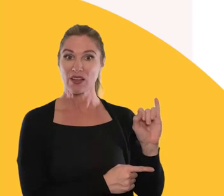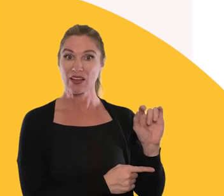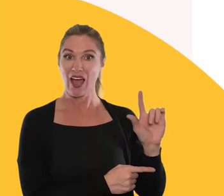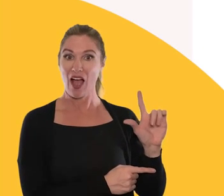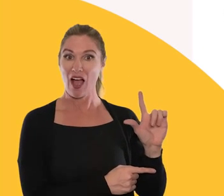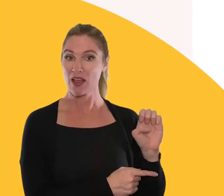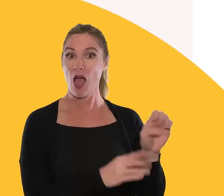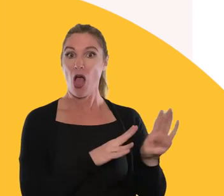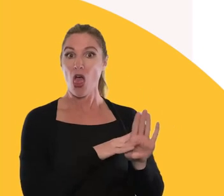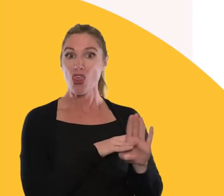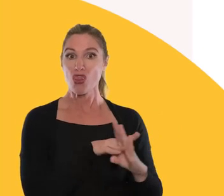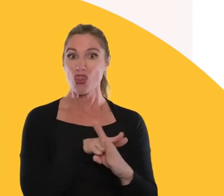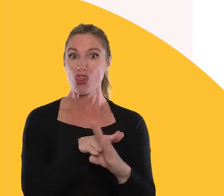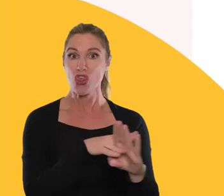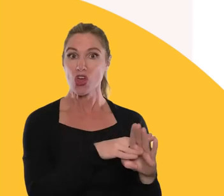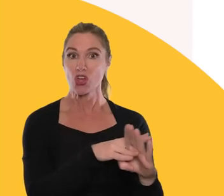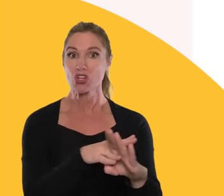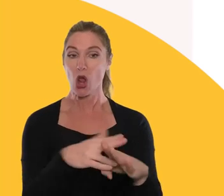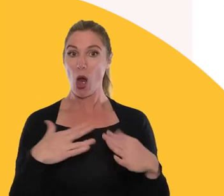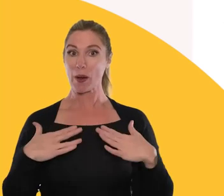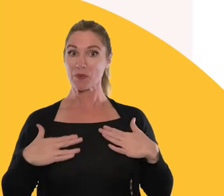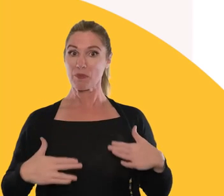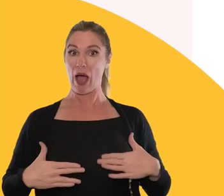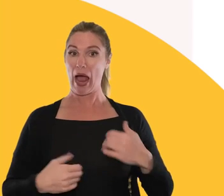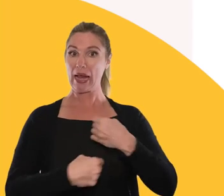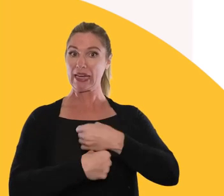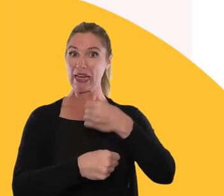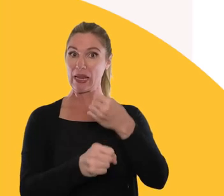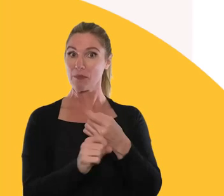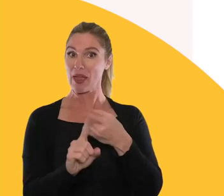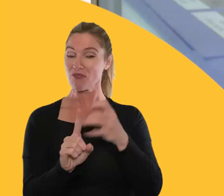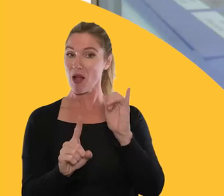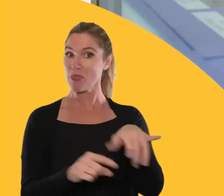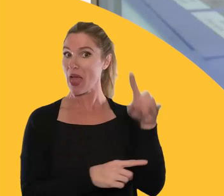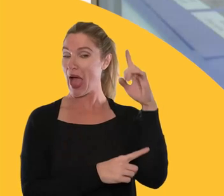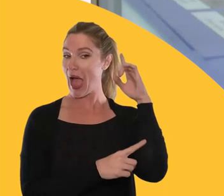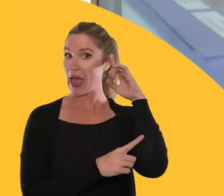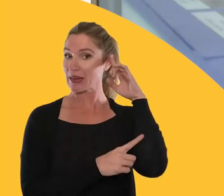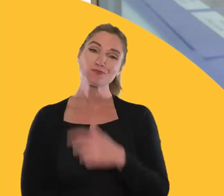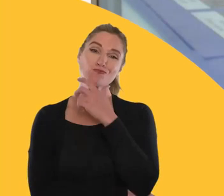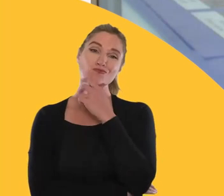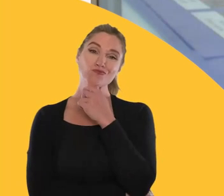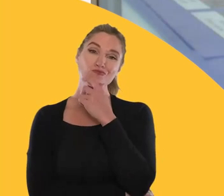is what the shark's body is made up of.